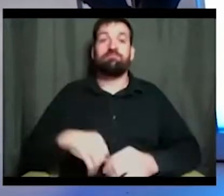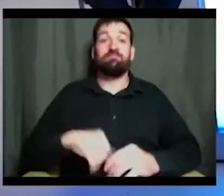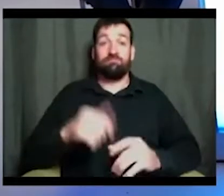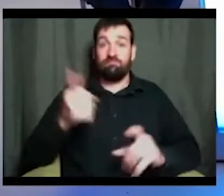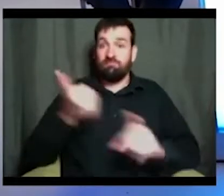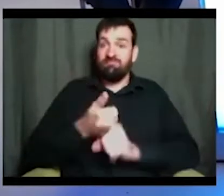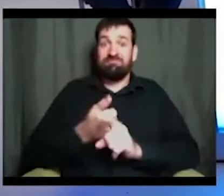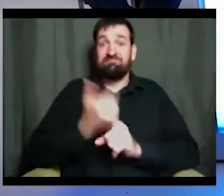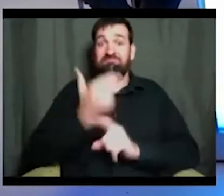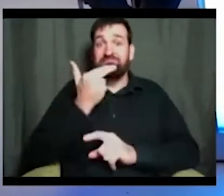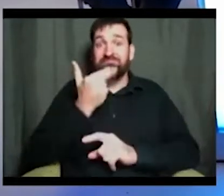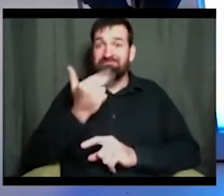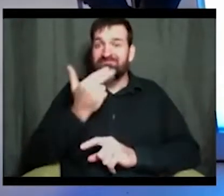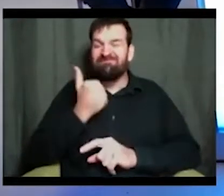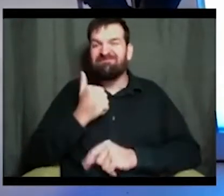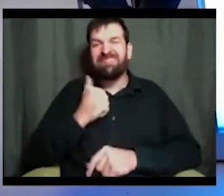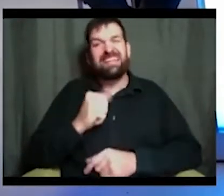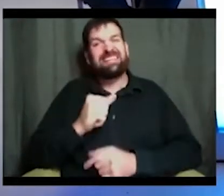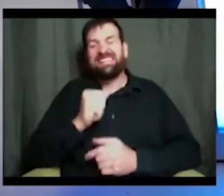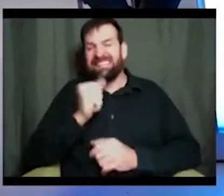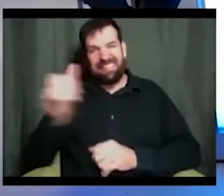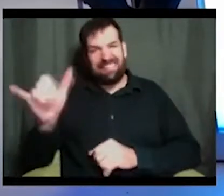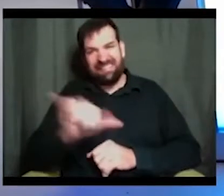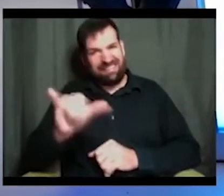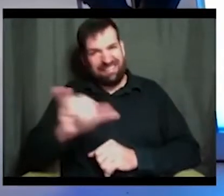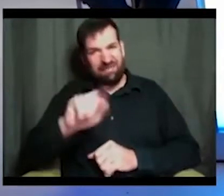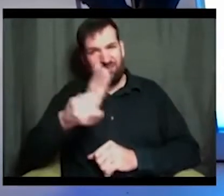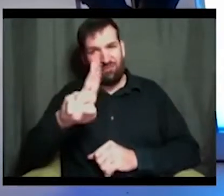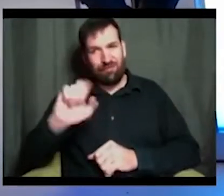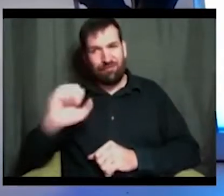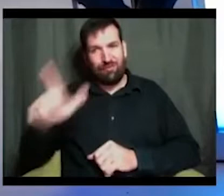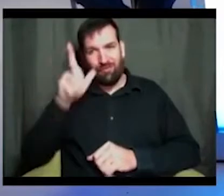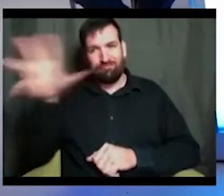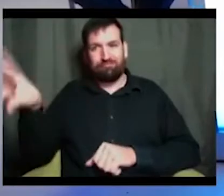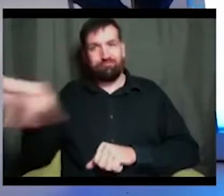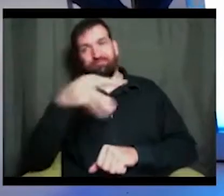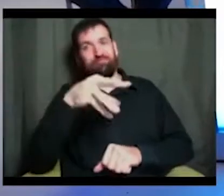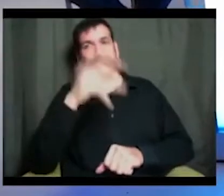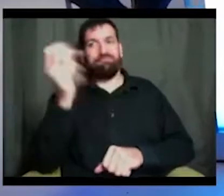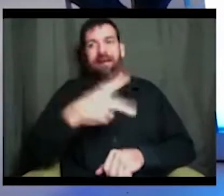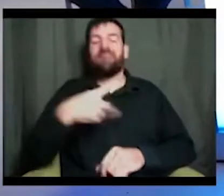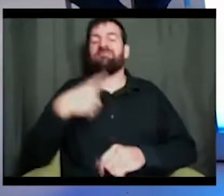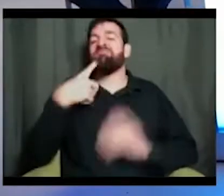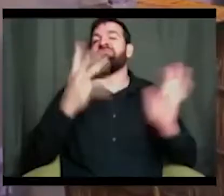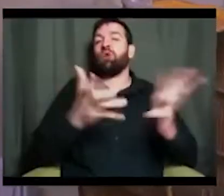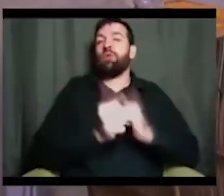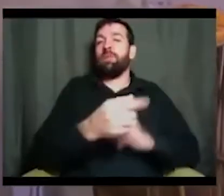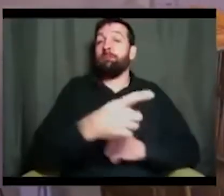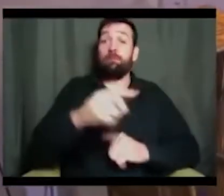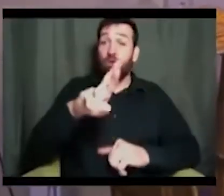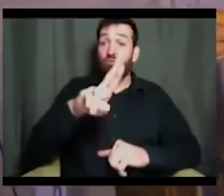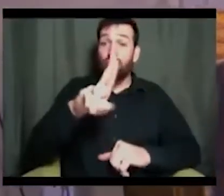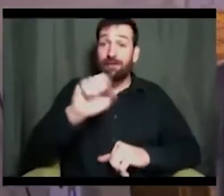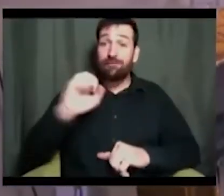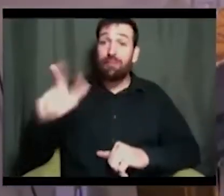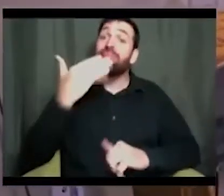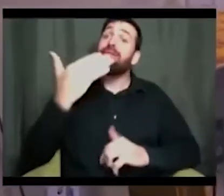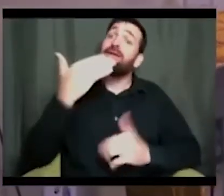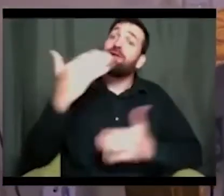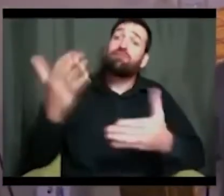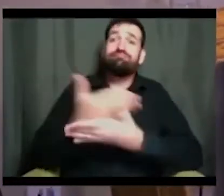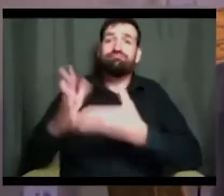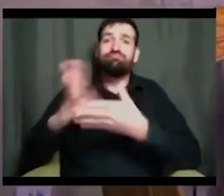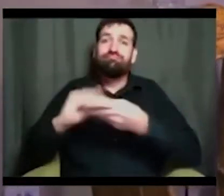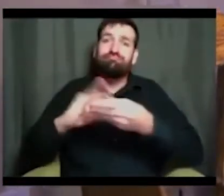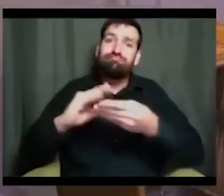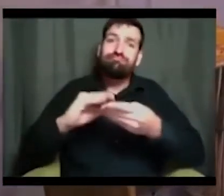but not quite as adorable as Russell. So we're just going to go right back on over there and talk to him. Russell, thank you for sharing your story with us. Thumbs